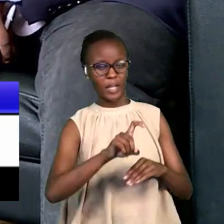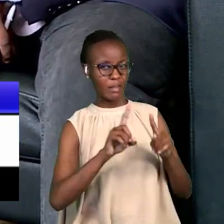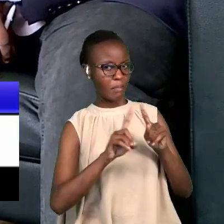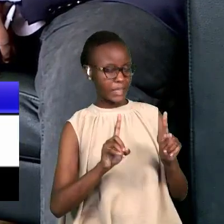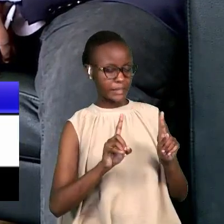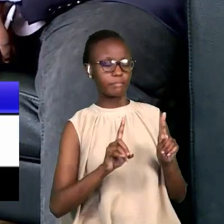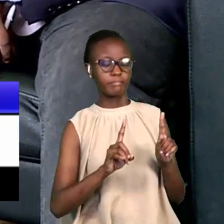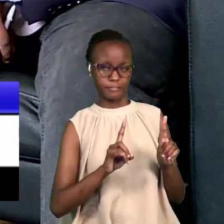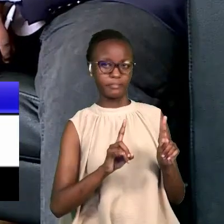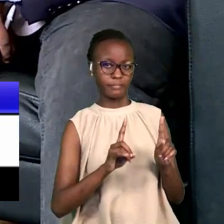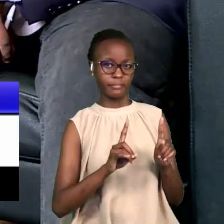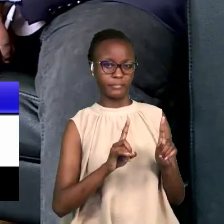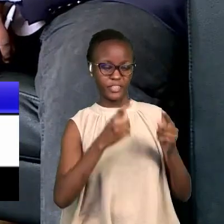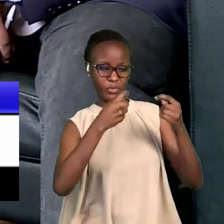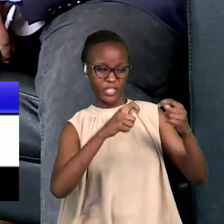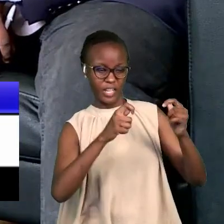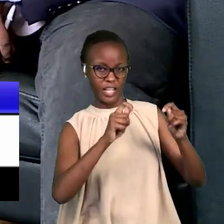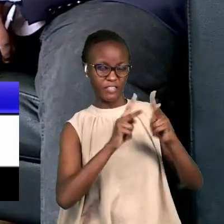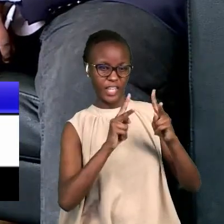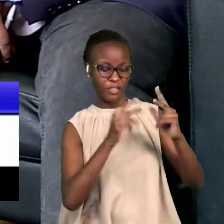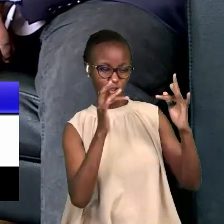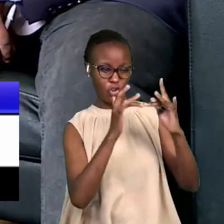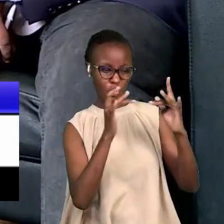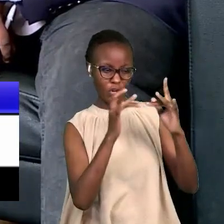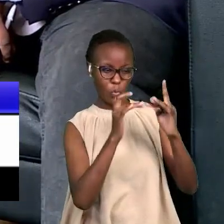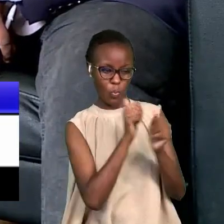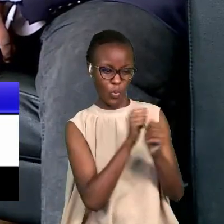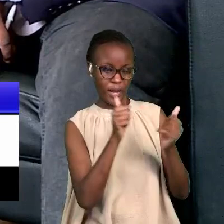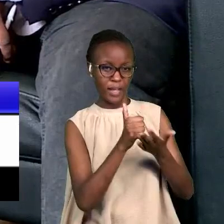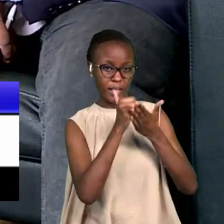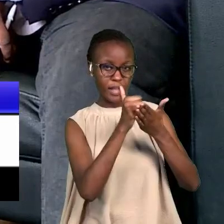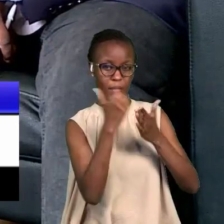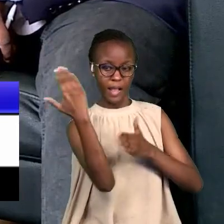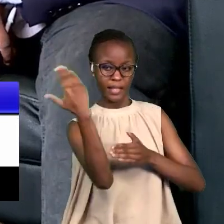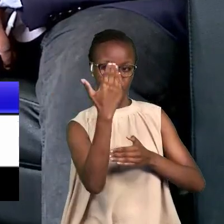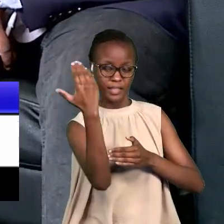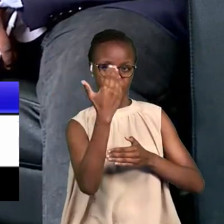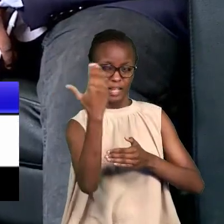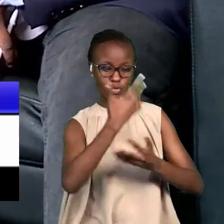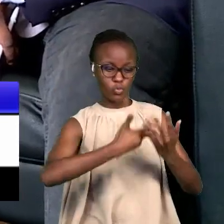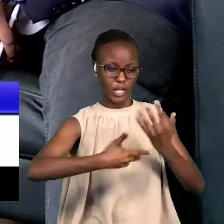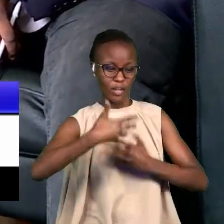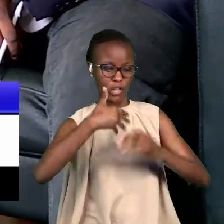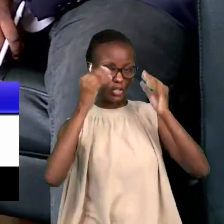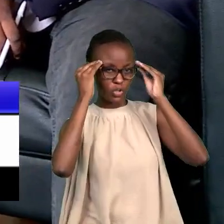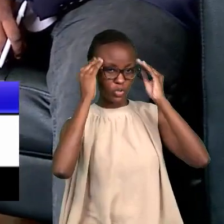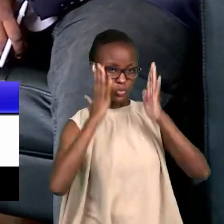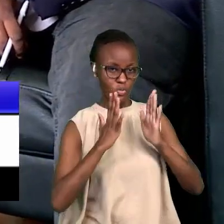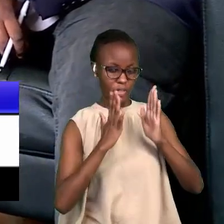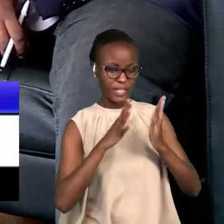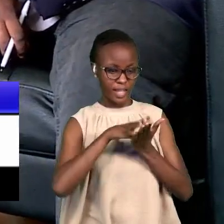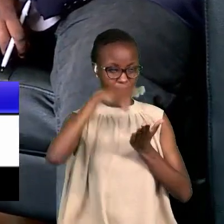still, we stayed with the online program. This enables our teachers to continue being engaged. It enables our students to be